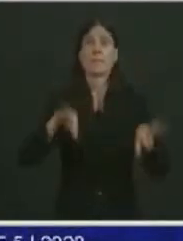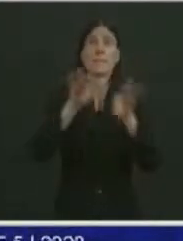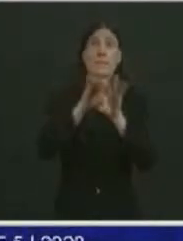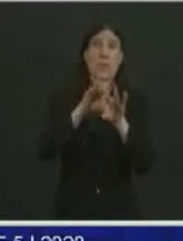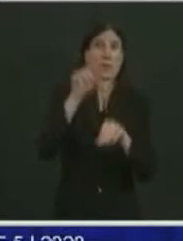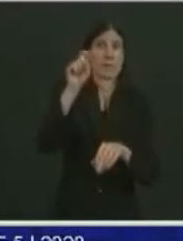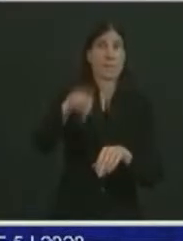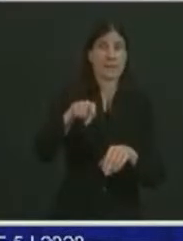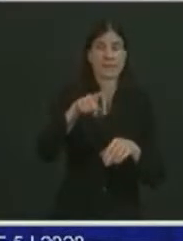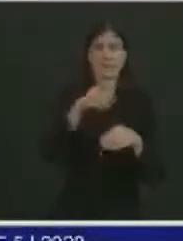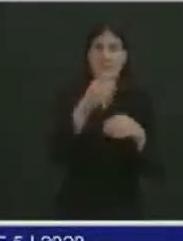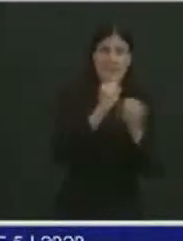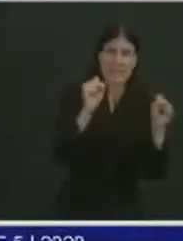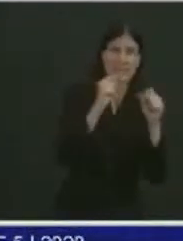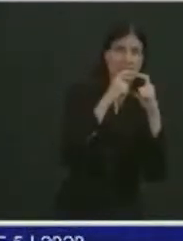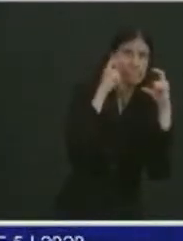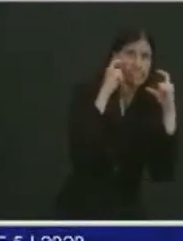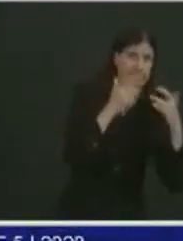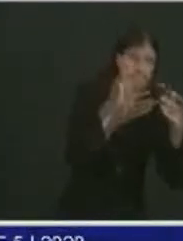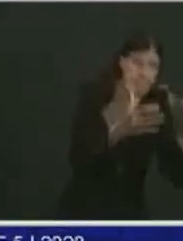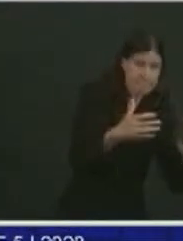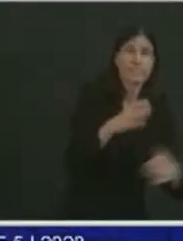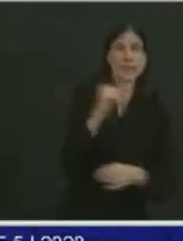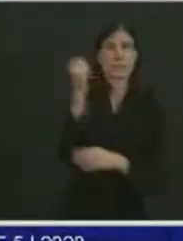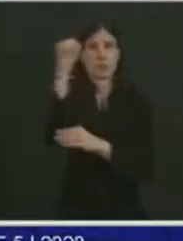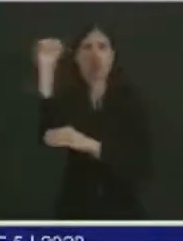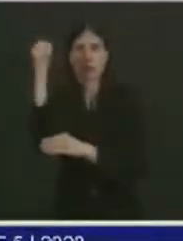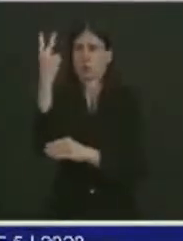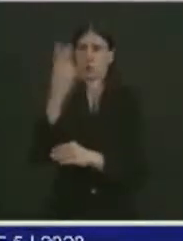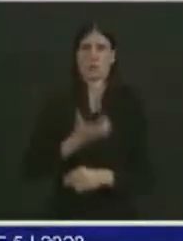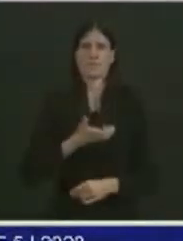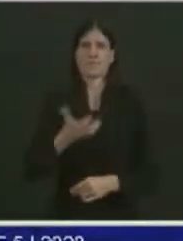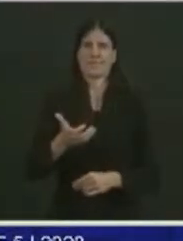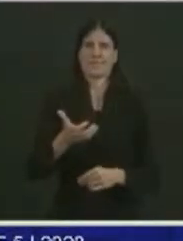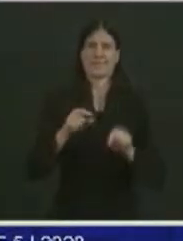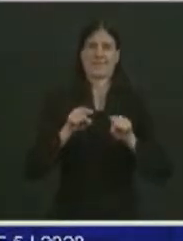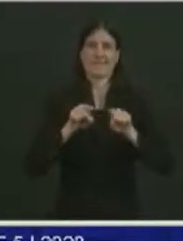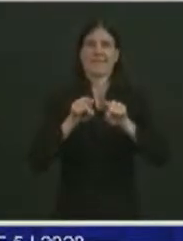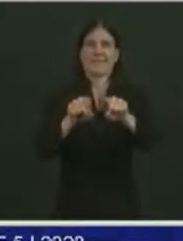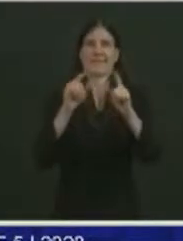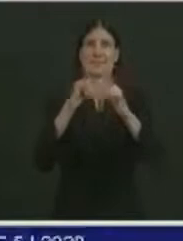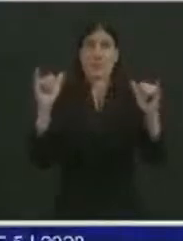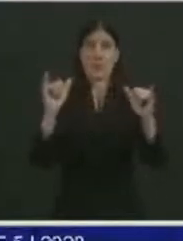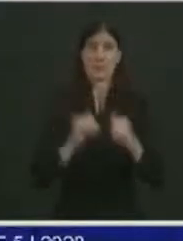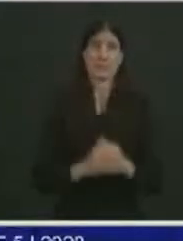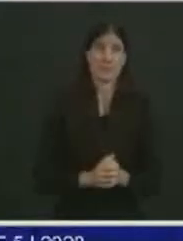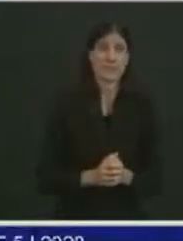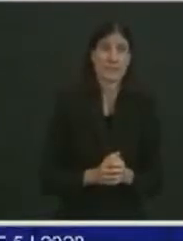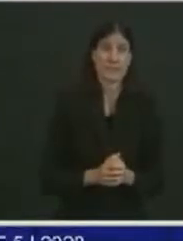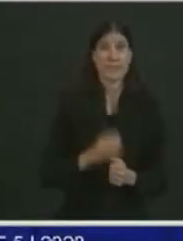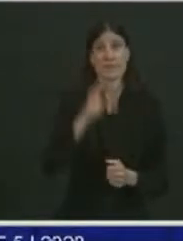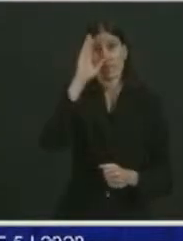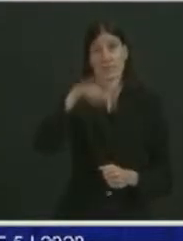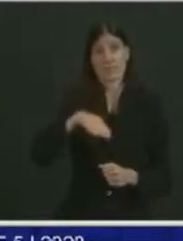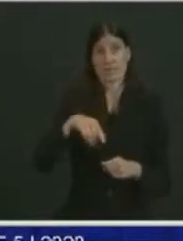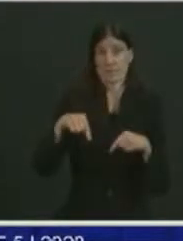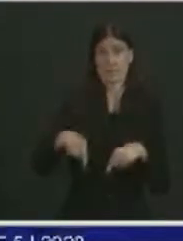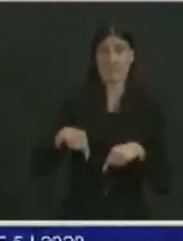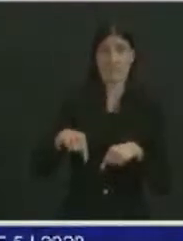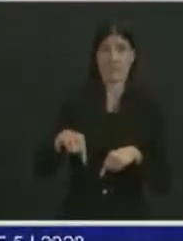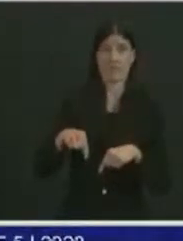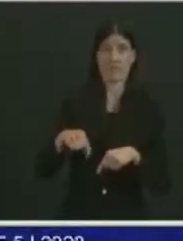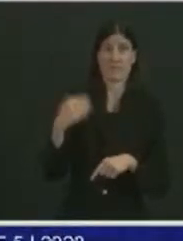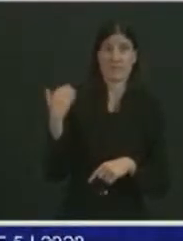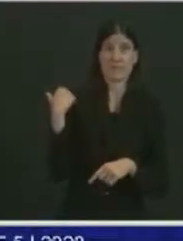say this. Last weekend, there was a beautiful, powerful, meaningful, peaceful protest at the